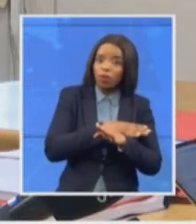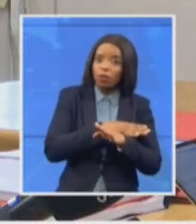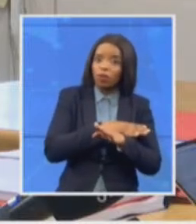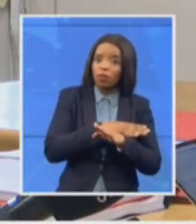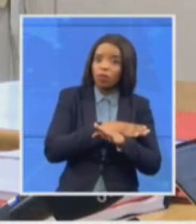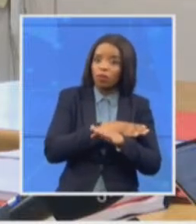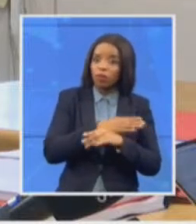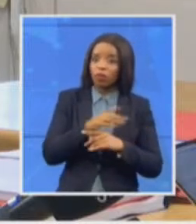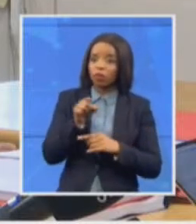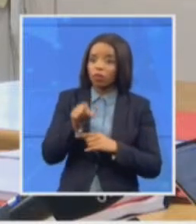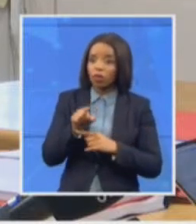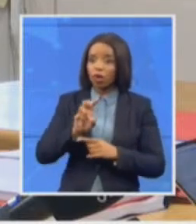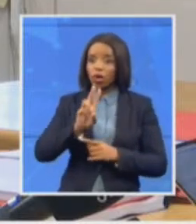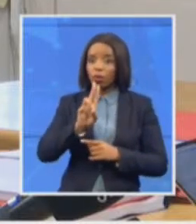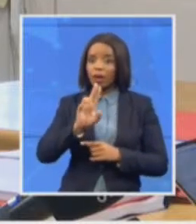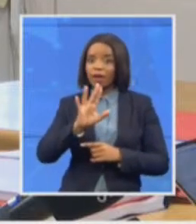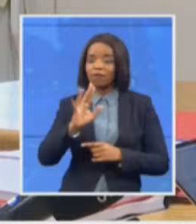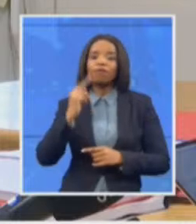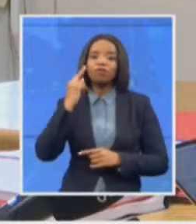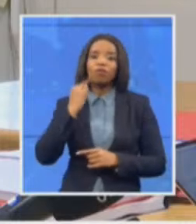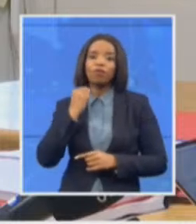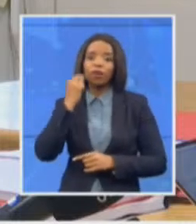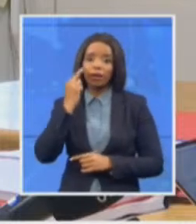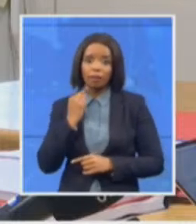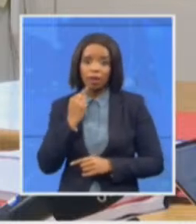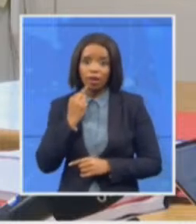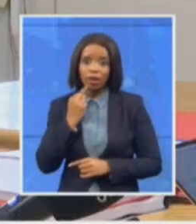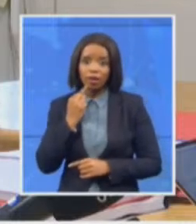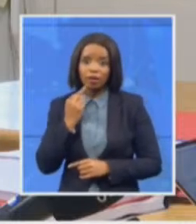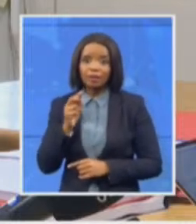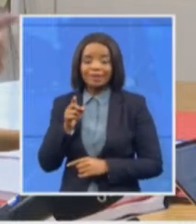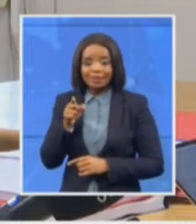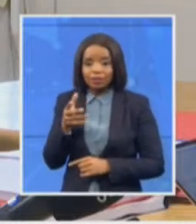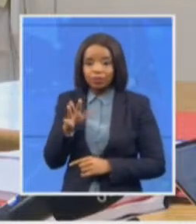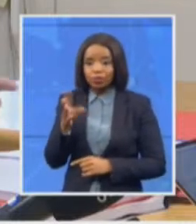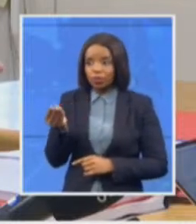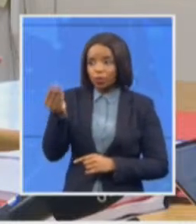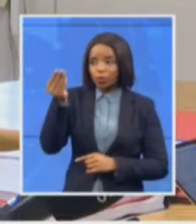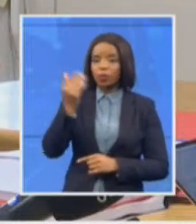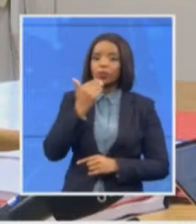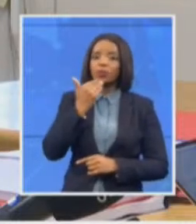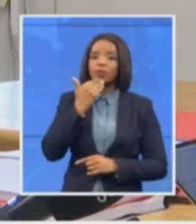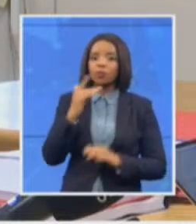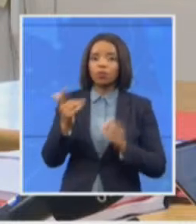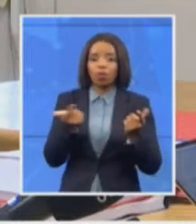settled between the lawyers for the SABC and the lawyers for